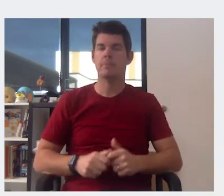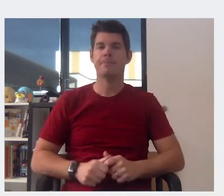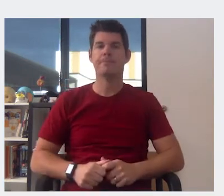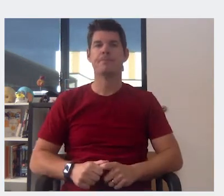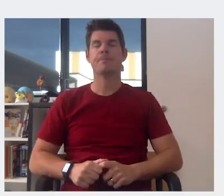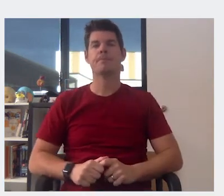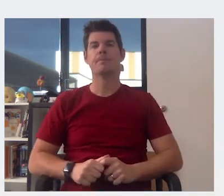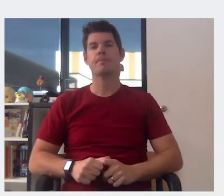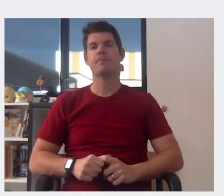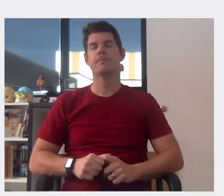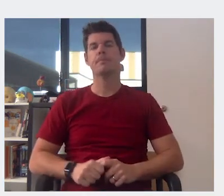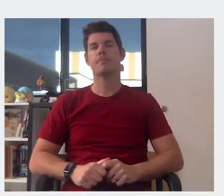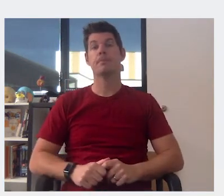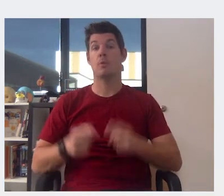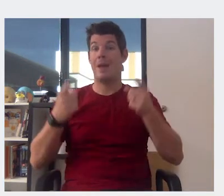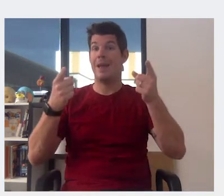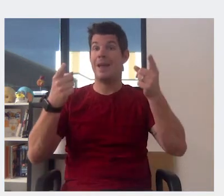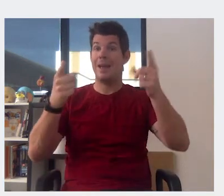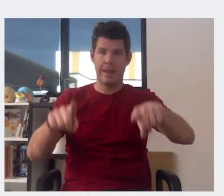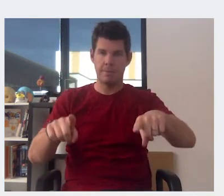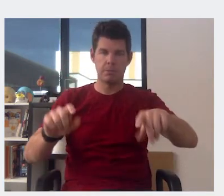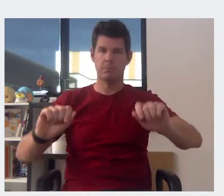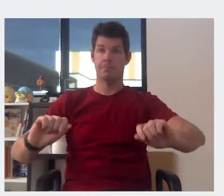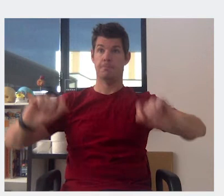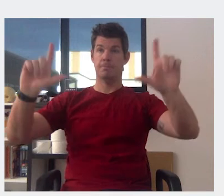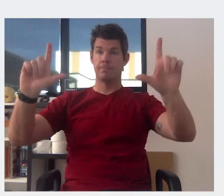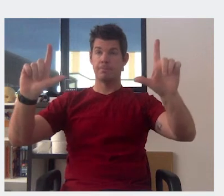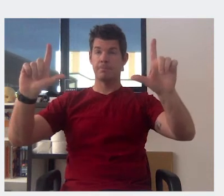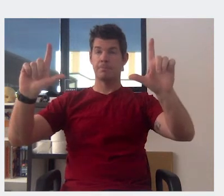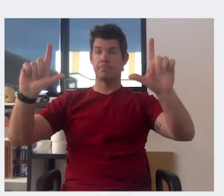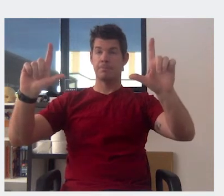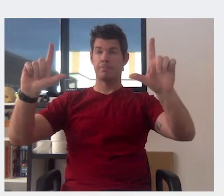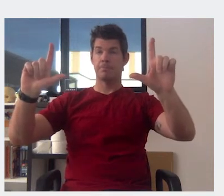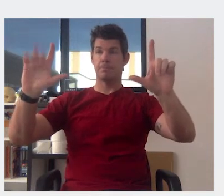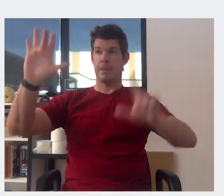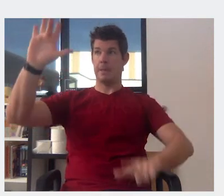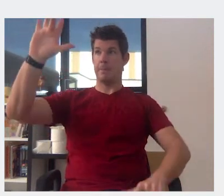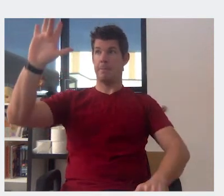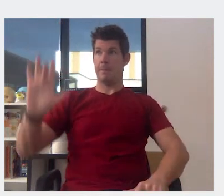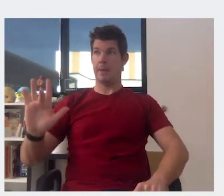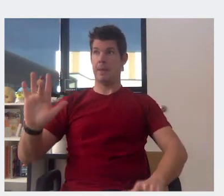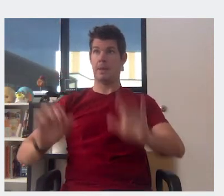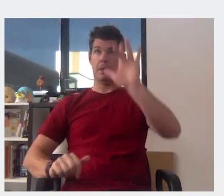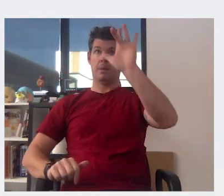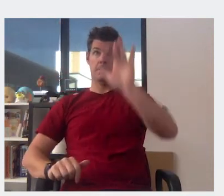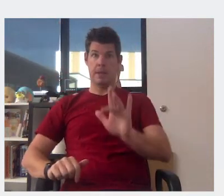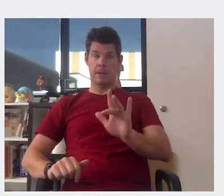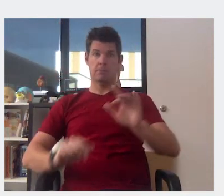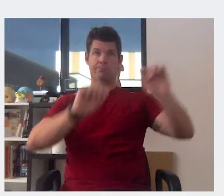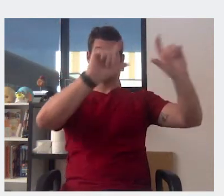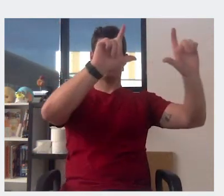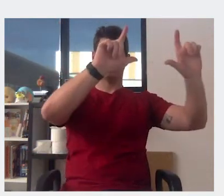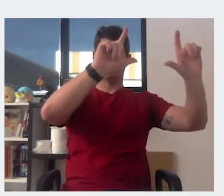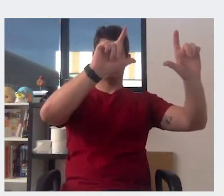And what happens is I come to a blank screen right here that has 3 main parts. I want to talk about the main parts before we get